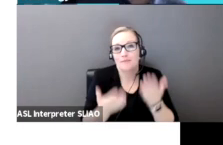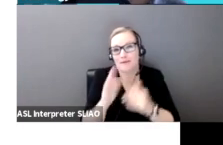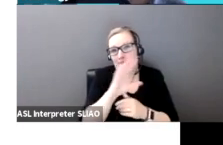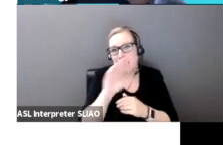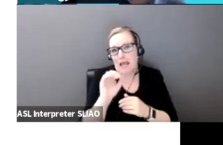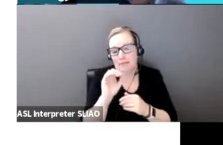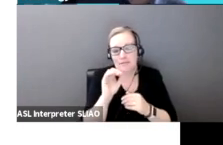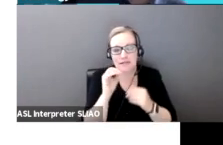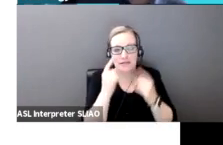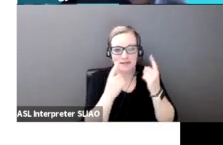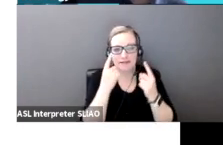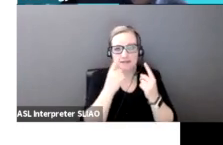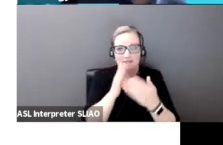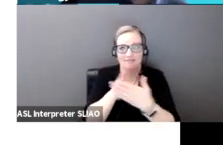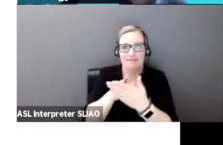suing another company.